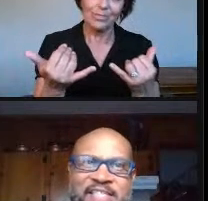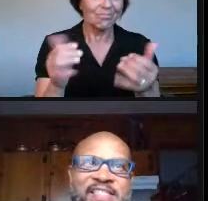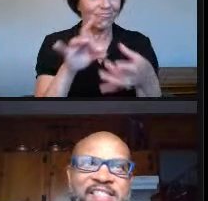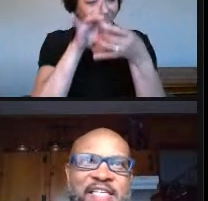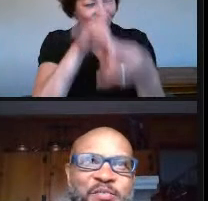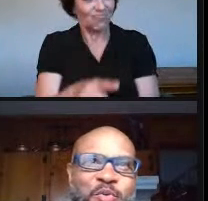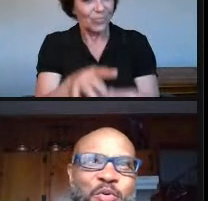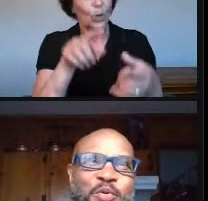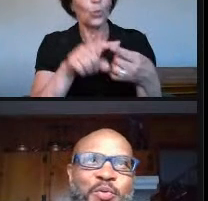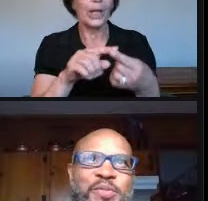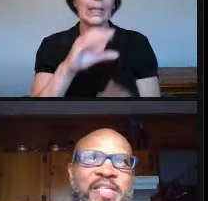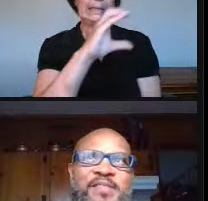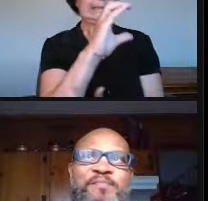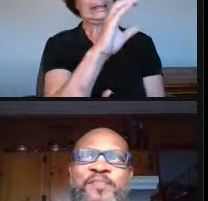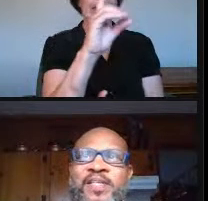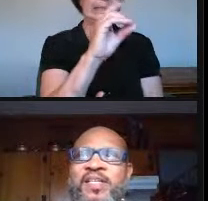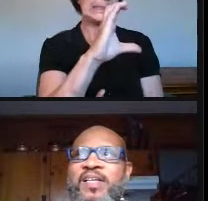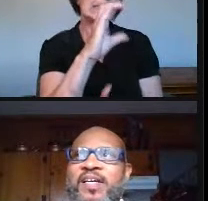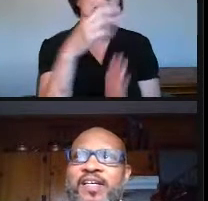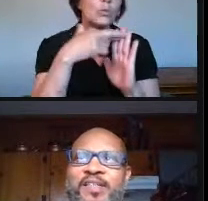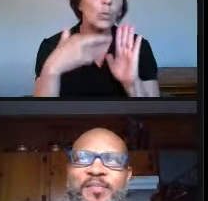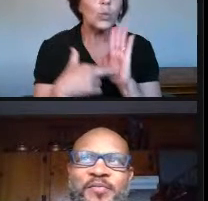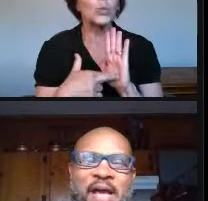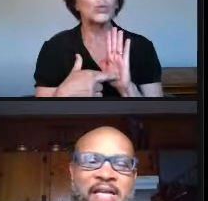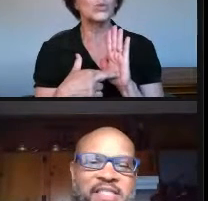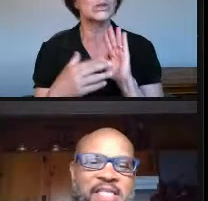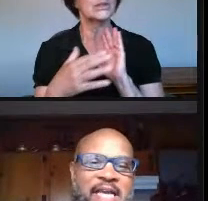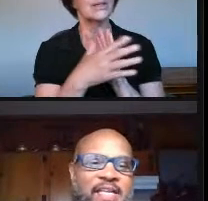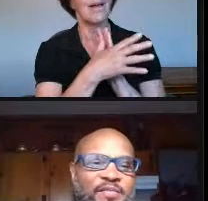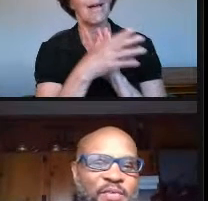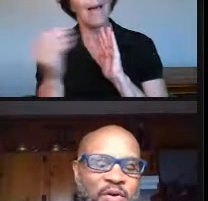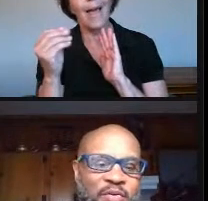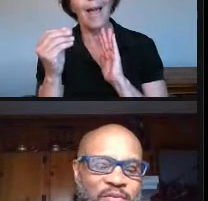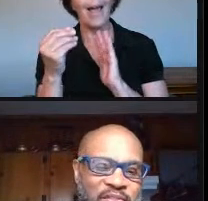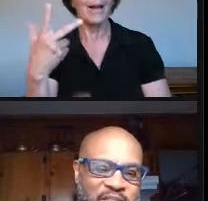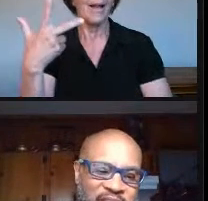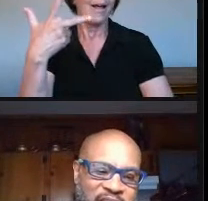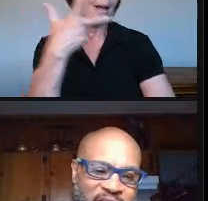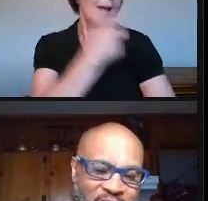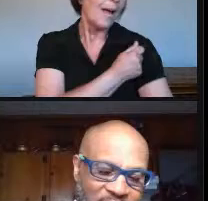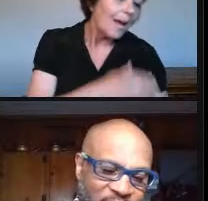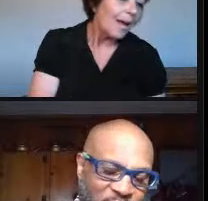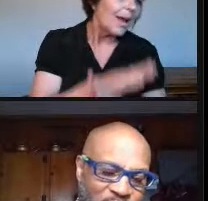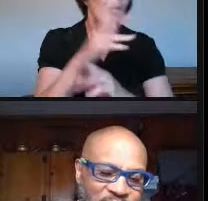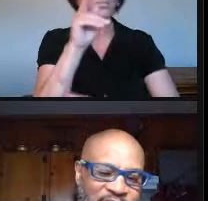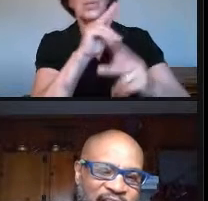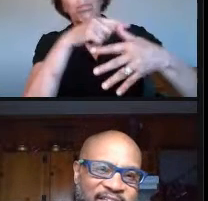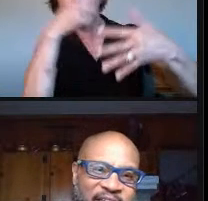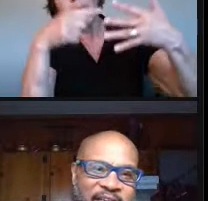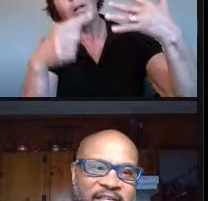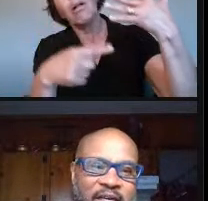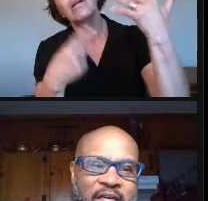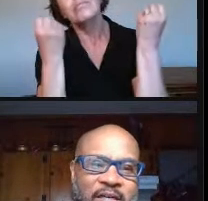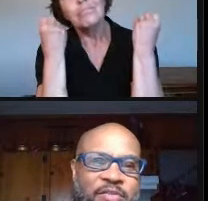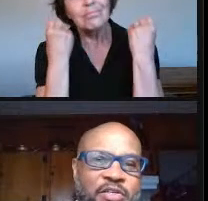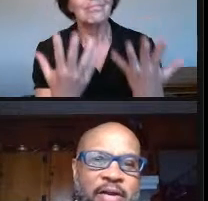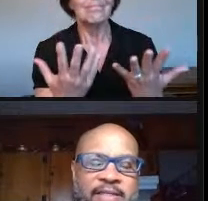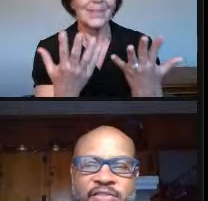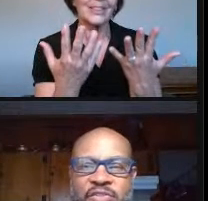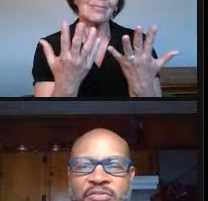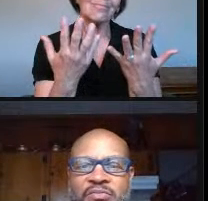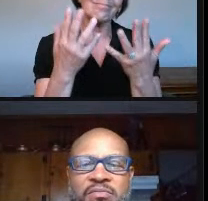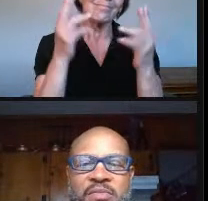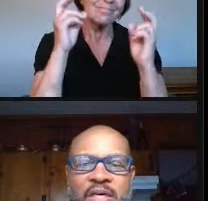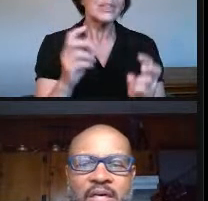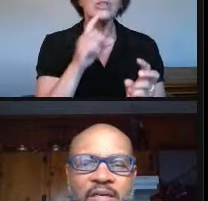to the CDC rules and the vaccinated folks and all of those things. And it was